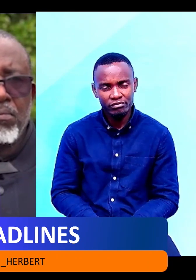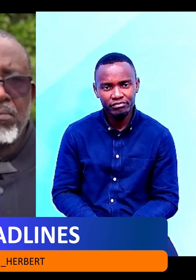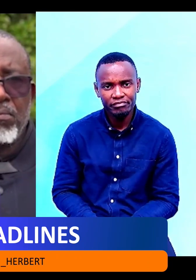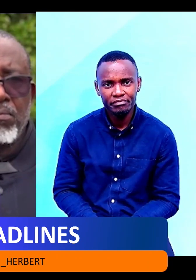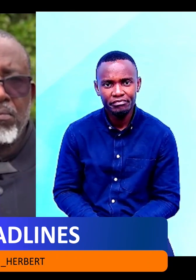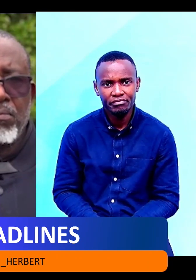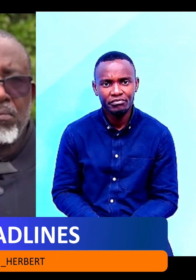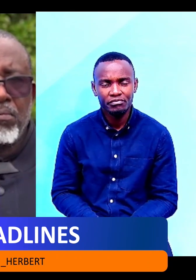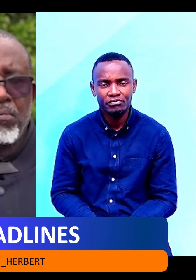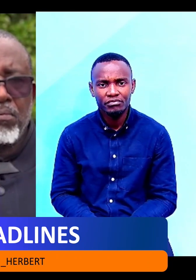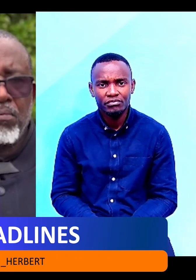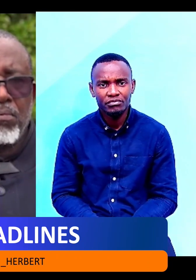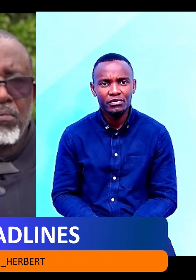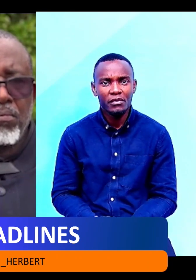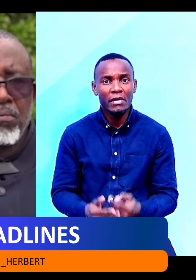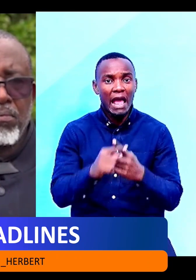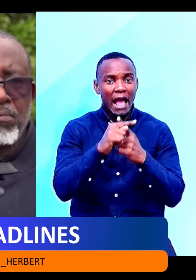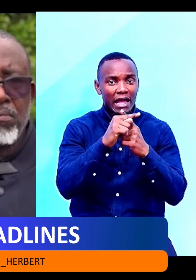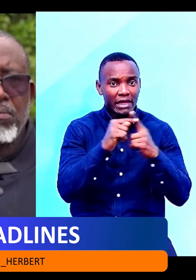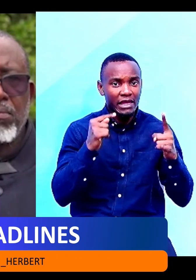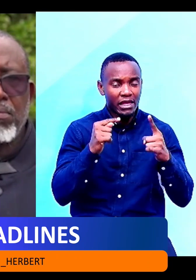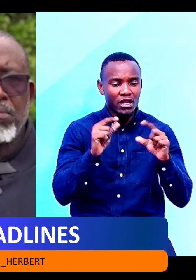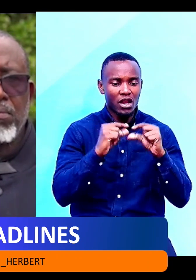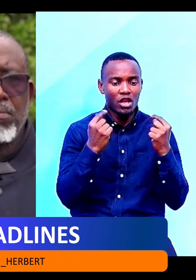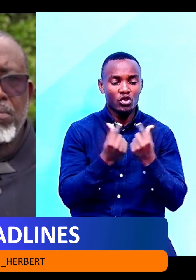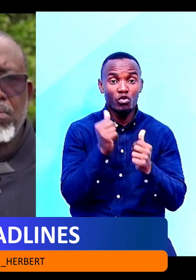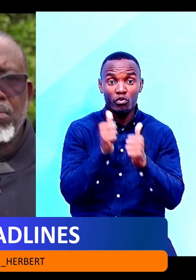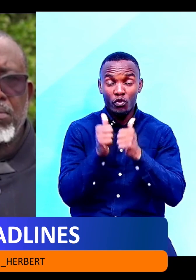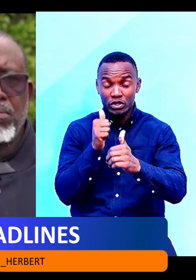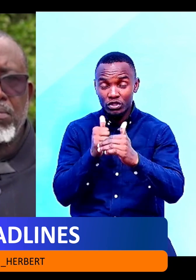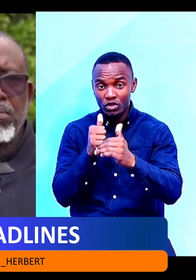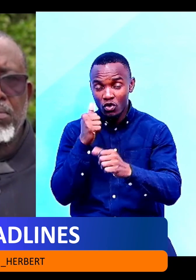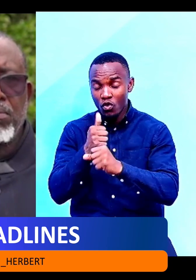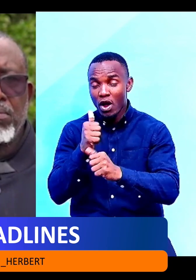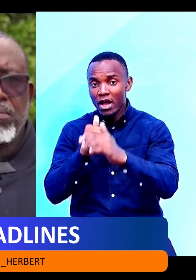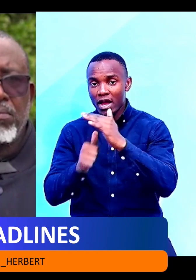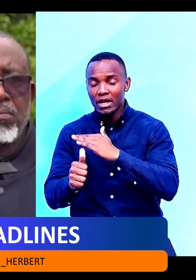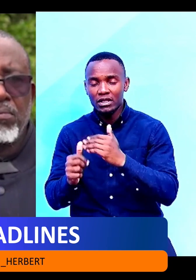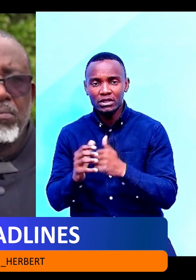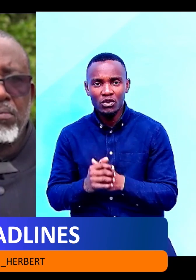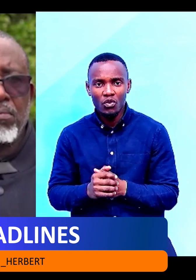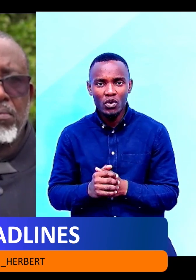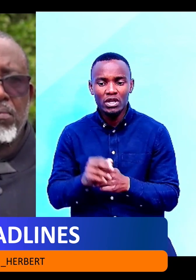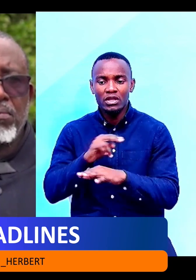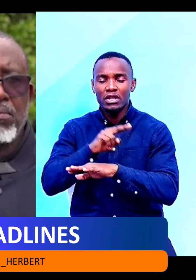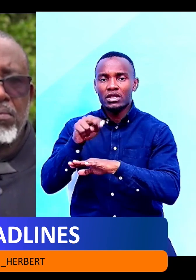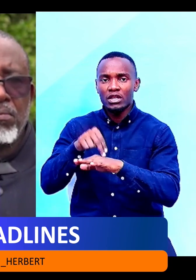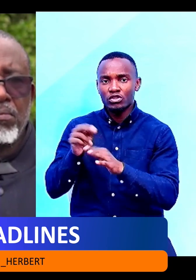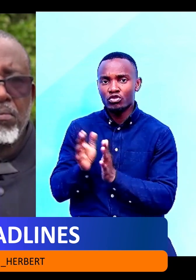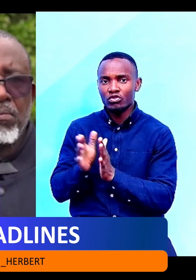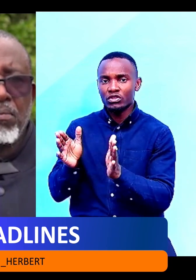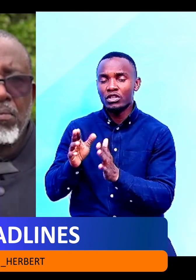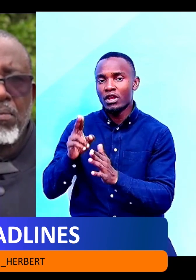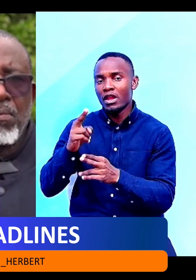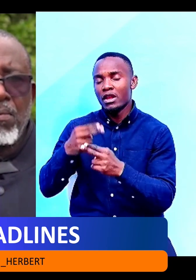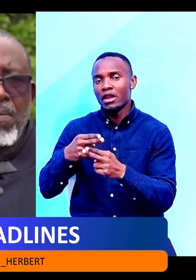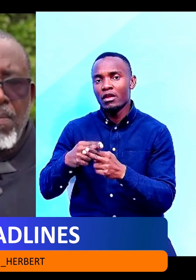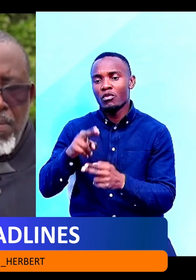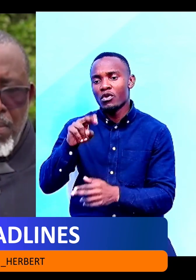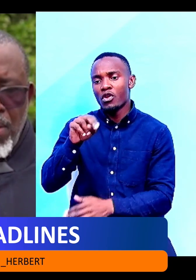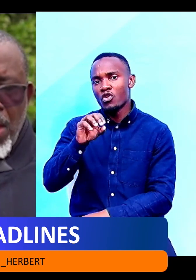that works under the Director General of the National Intelligence Service, Nuruddin Haji, was armed with assault